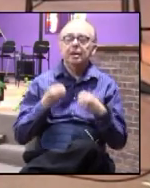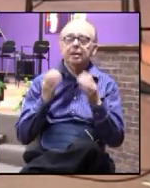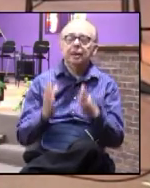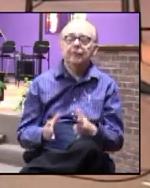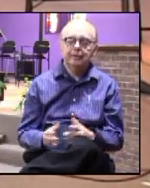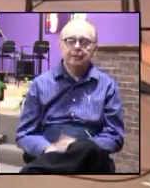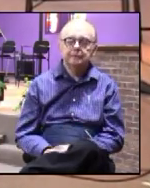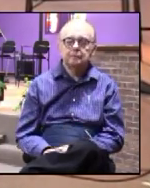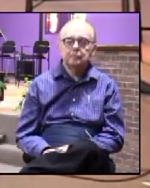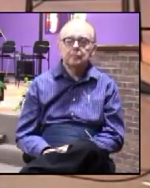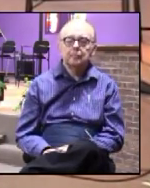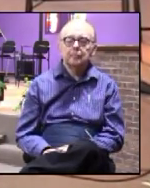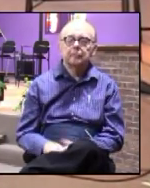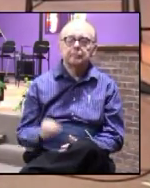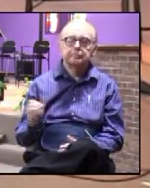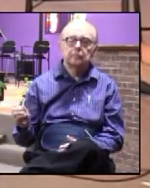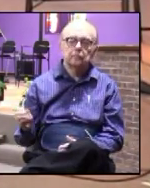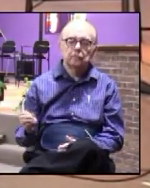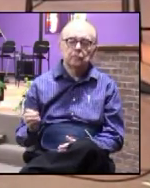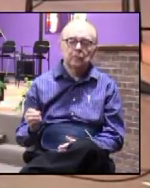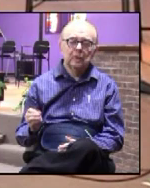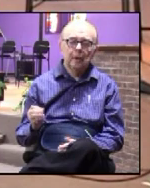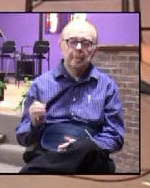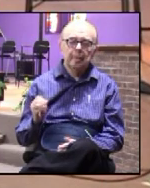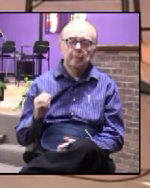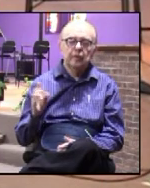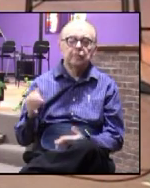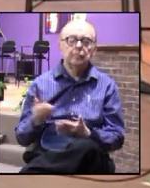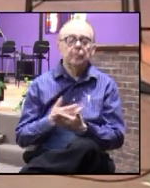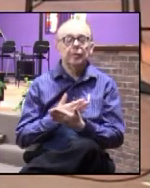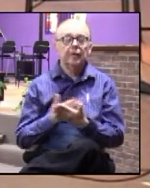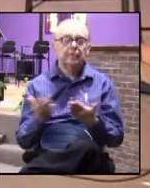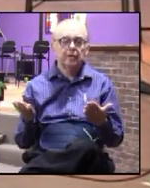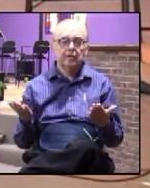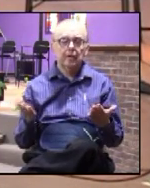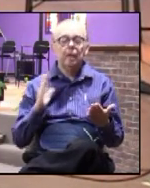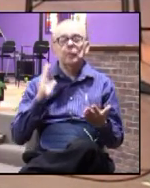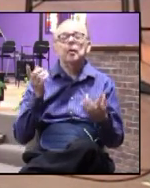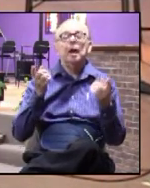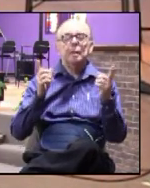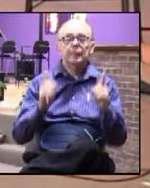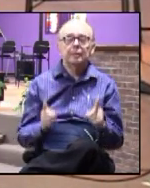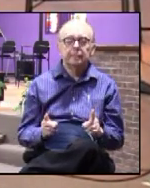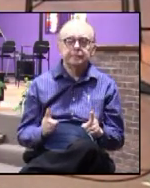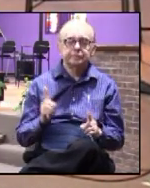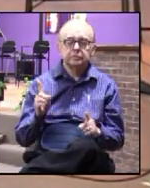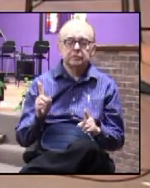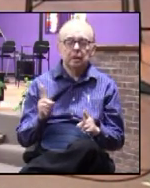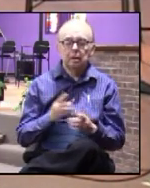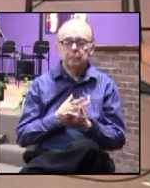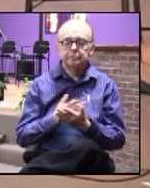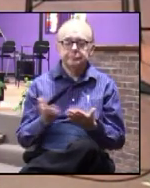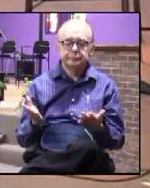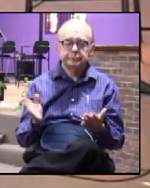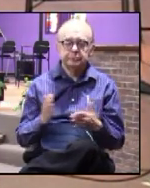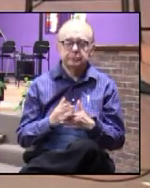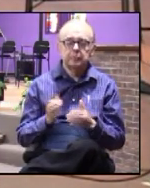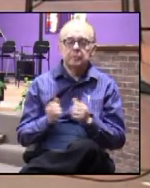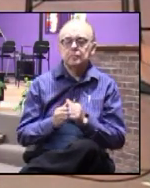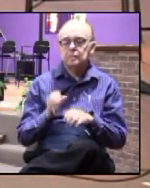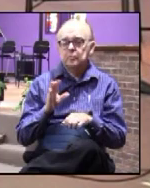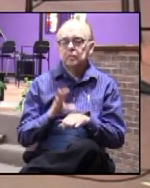But anyway, so there'll be a whole lot of new stuff that will be happening. But one of the things that I shared with the